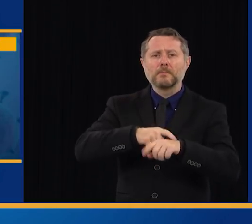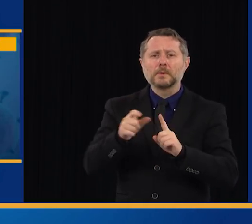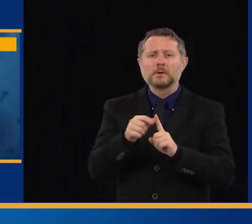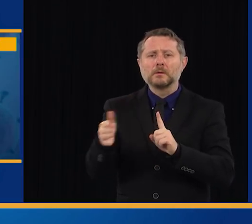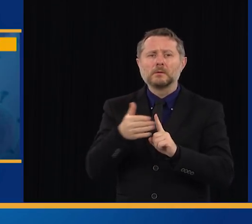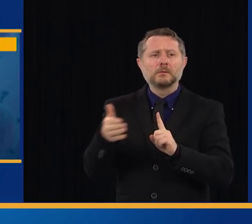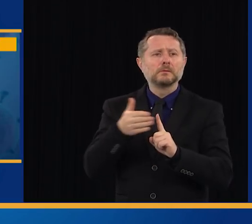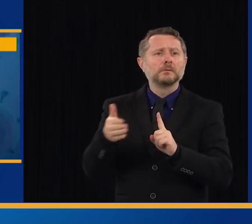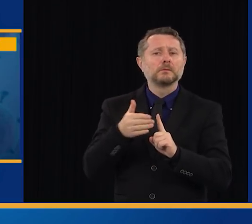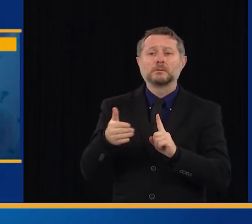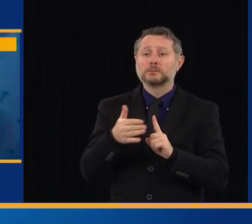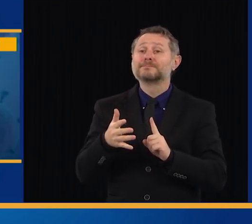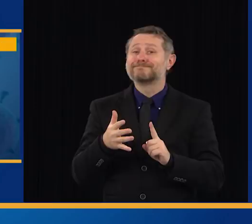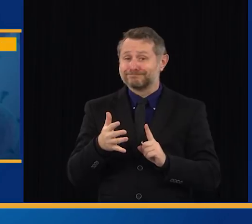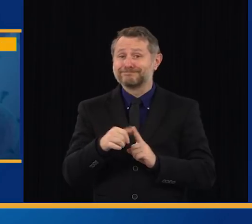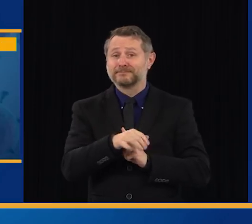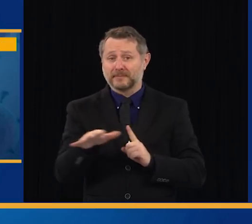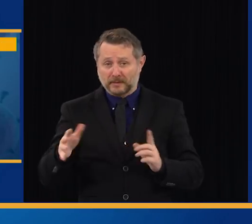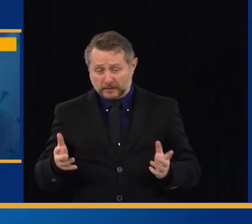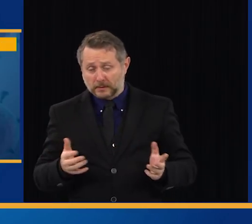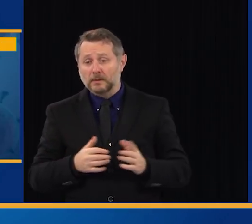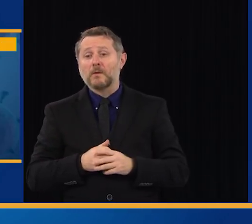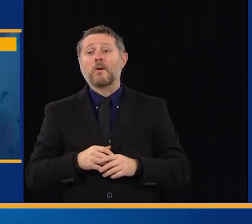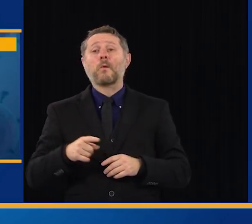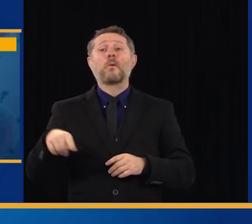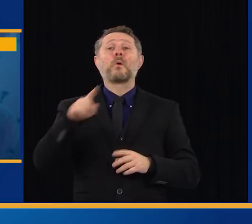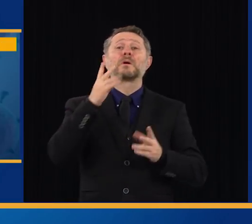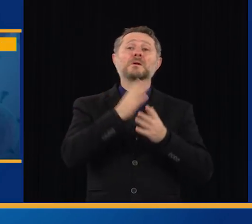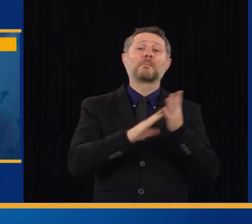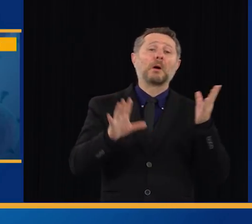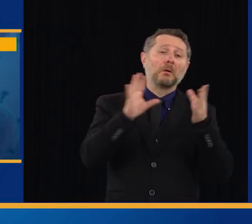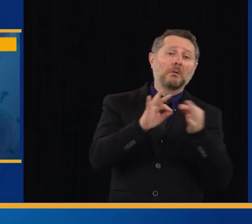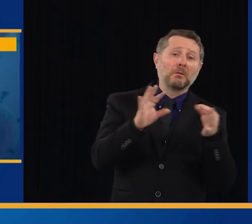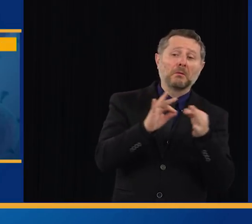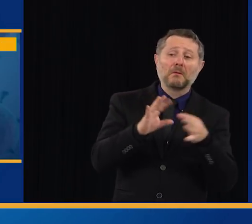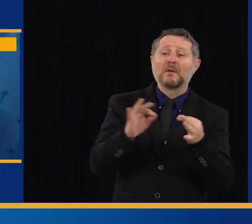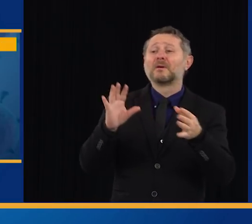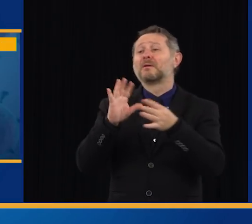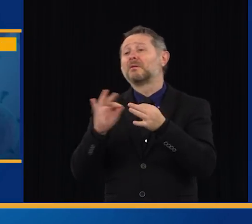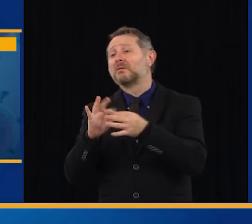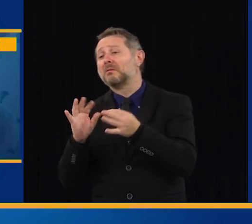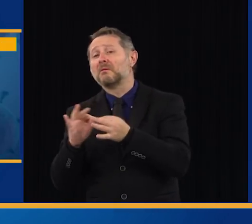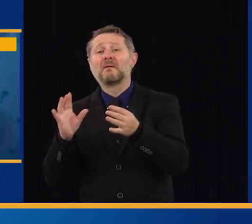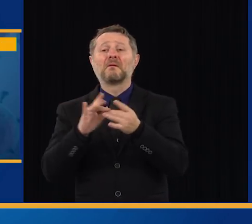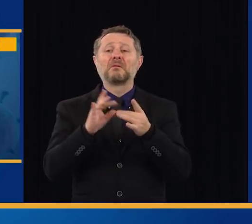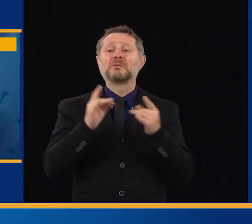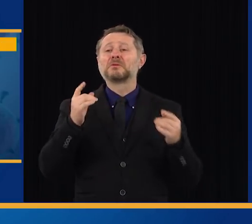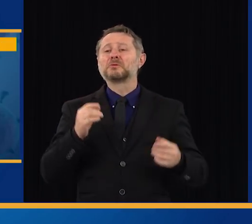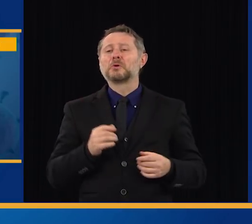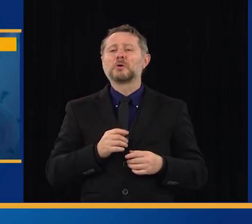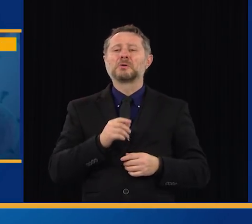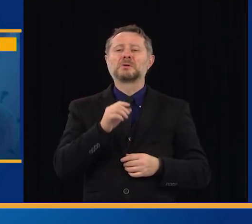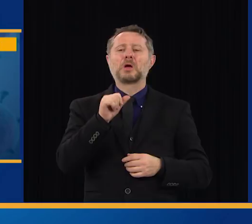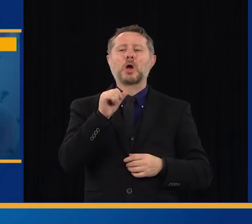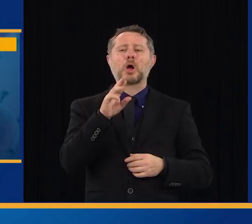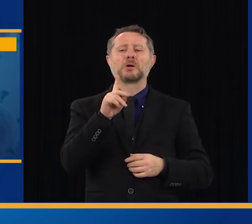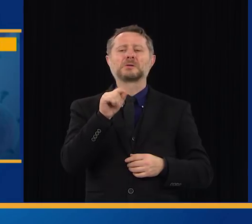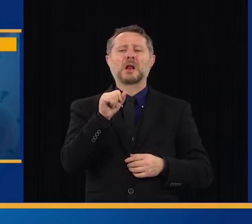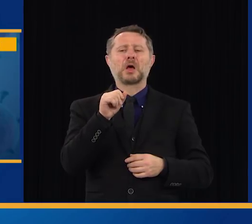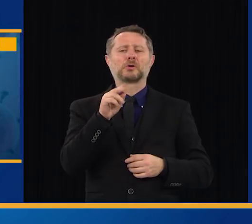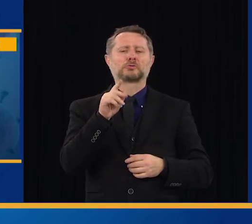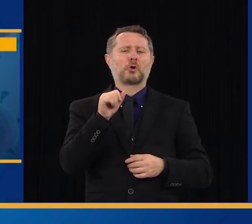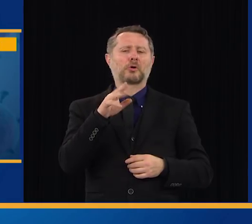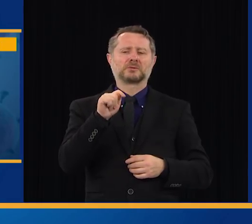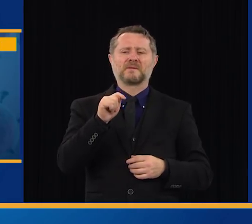another? And they talk about the R-naught factor. The R-naught factor is